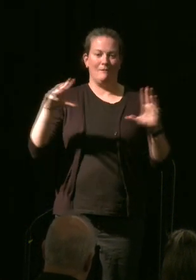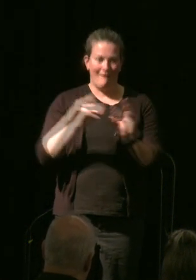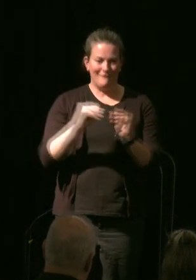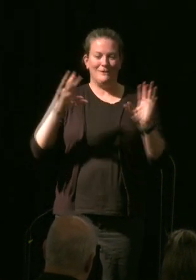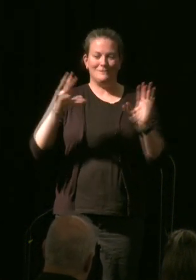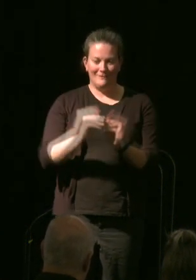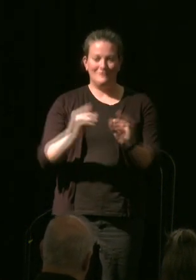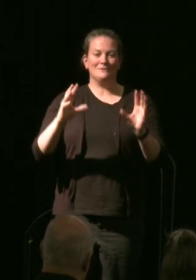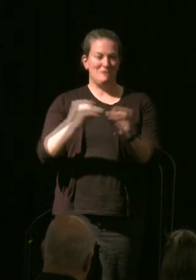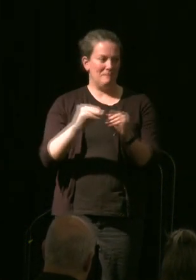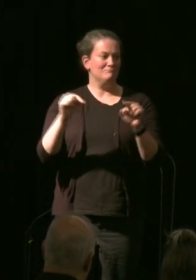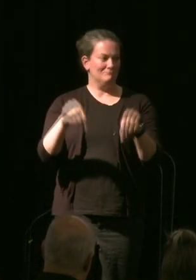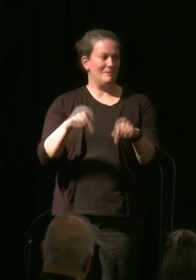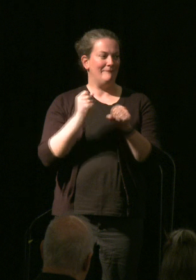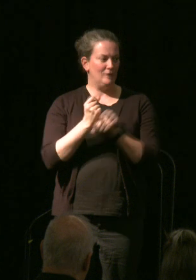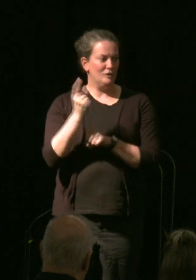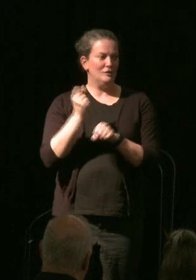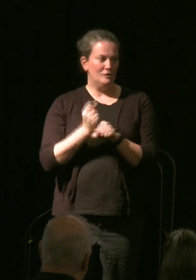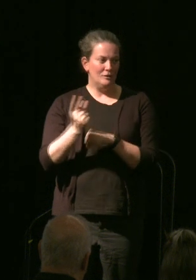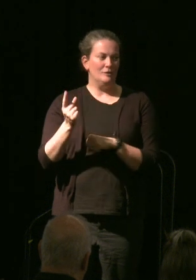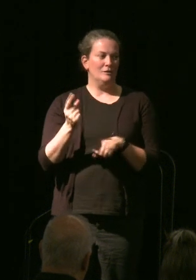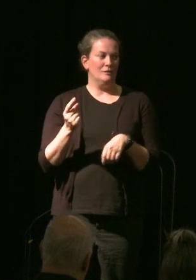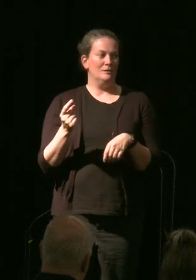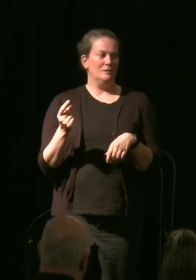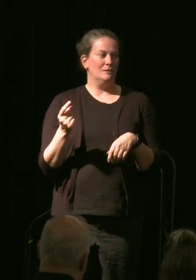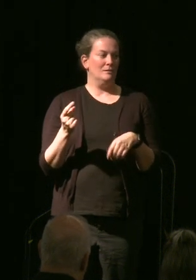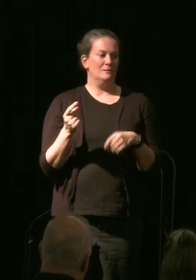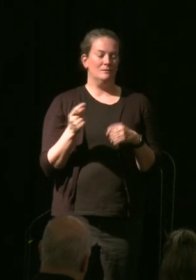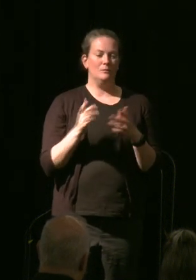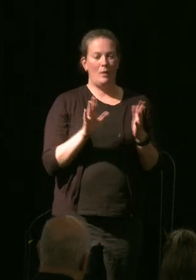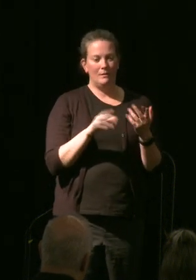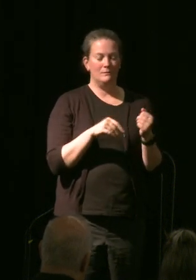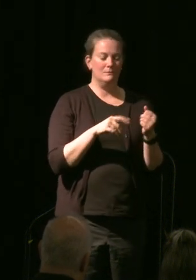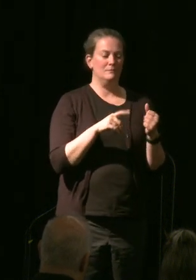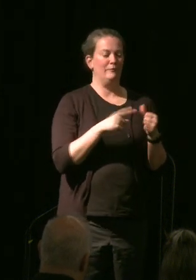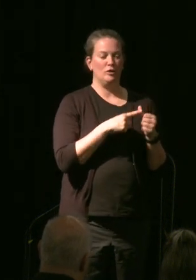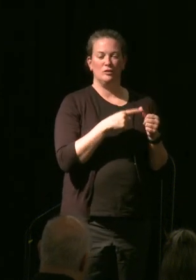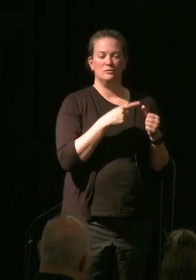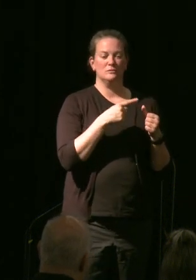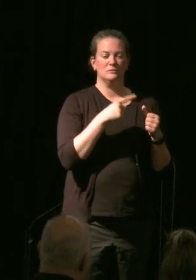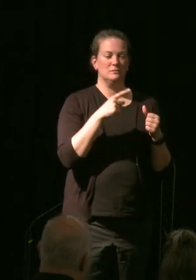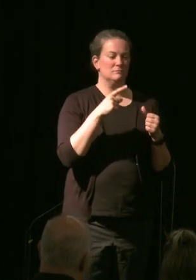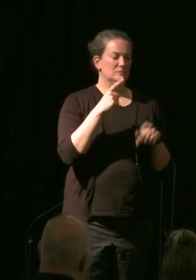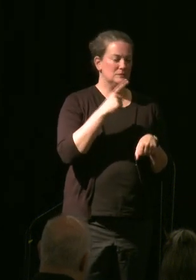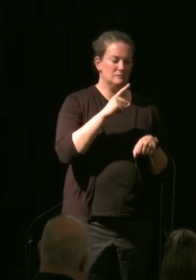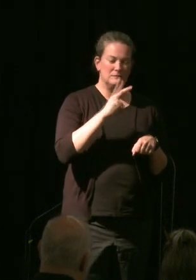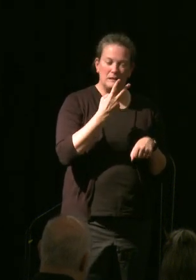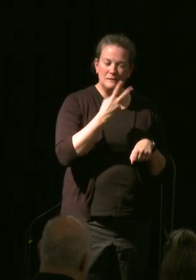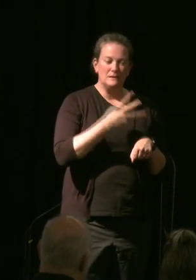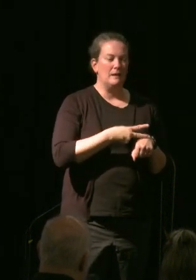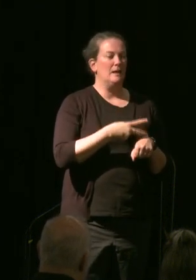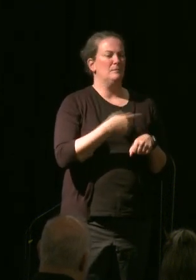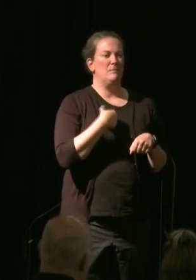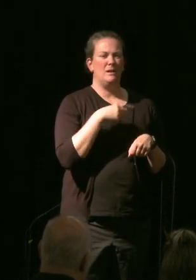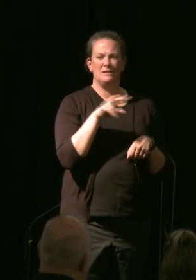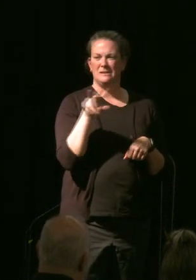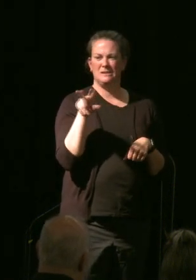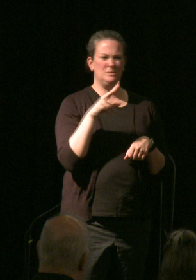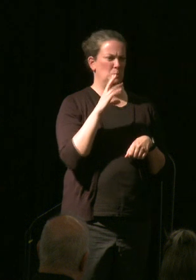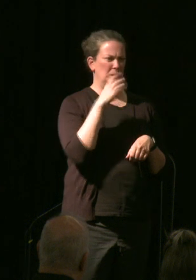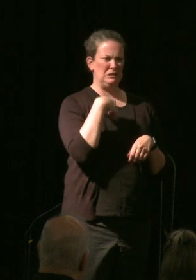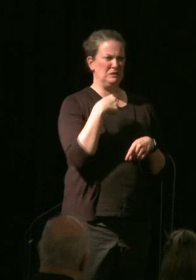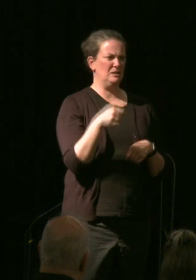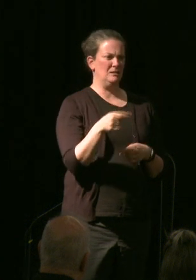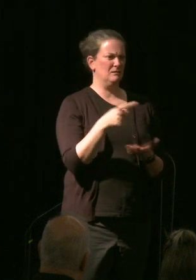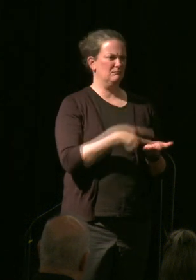be so, at first it was nerve-wracking, and it was sort of like, oh, this is weird, and look at all these people with canes, and then look at all